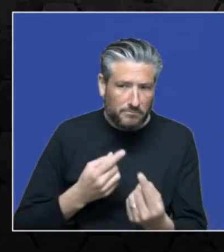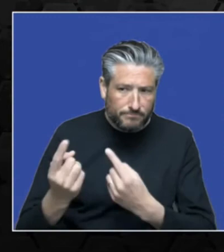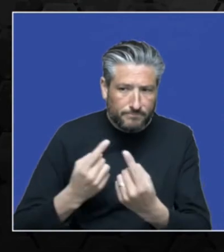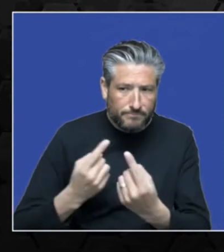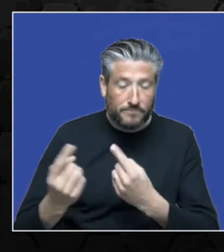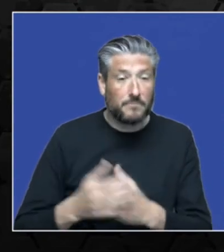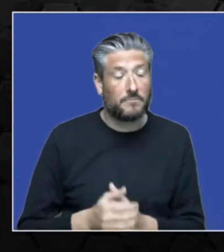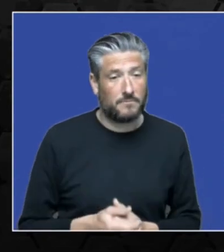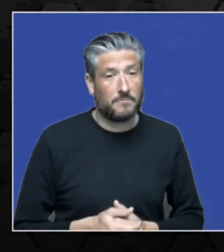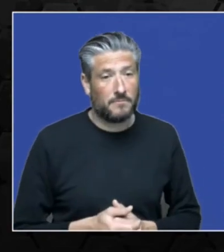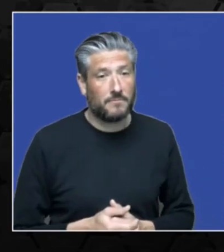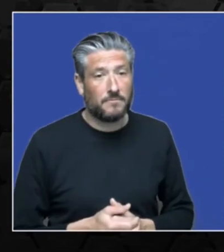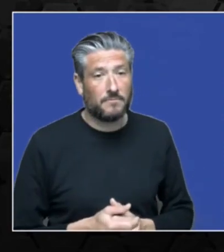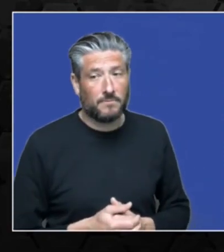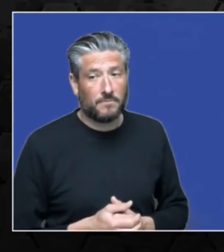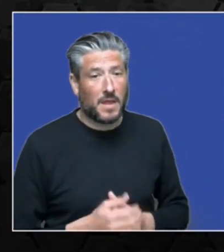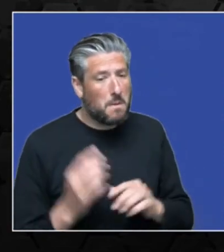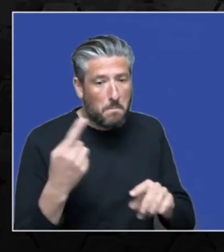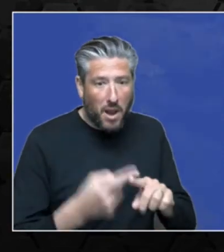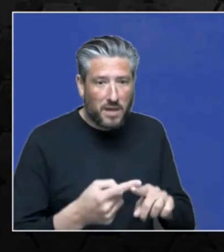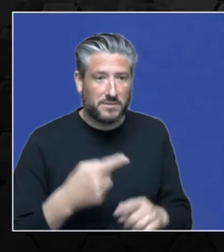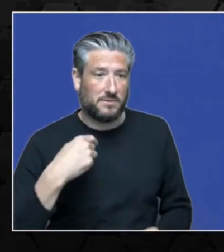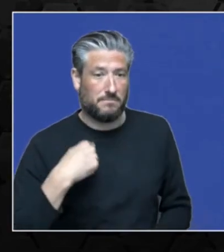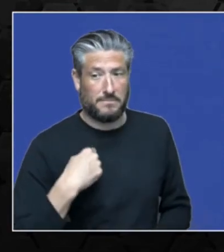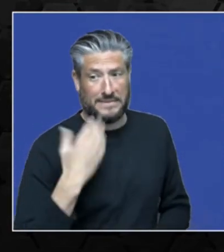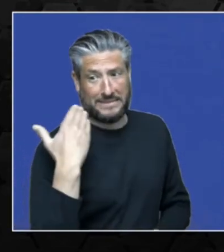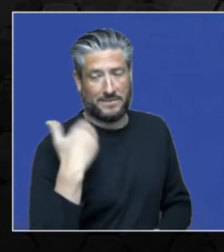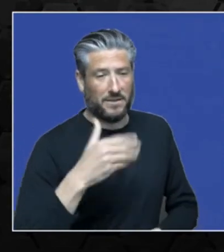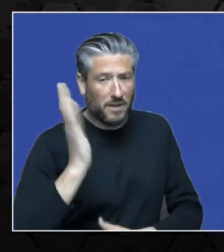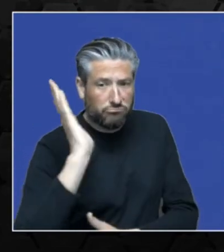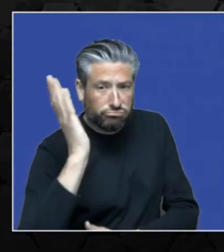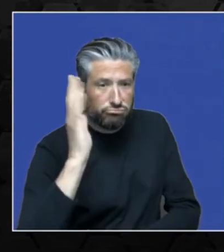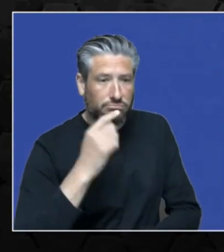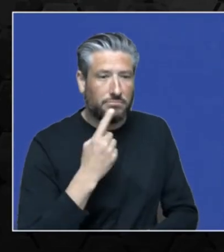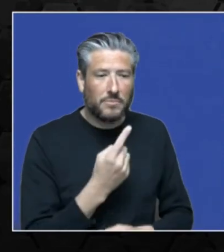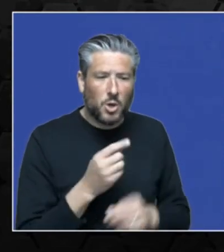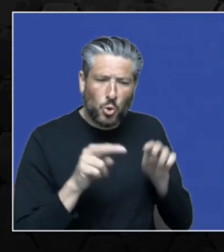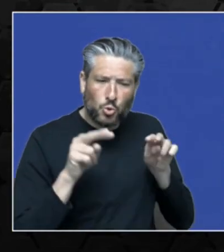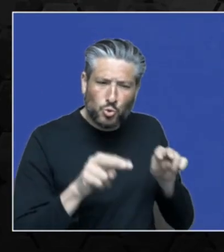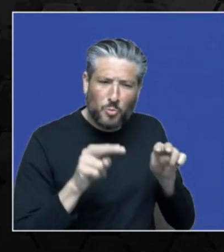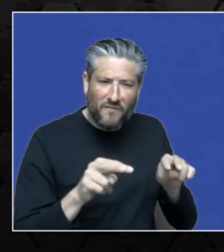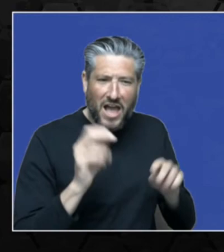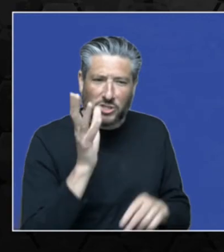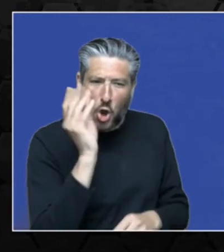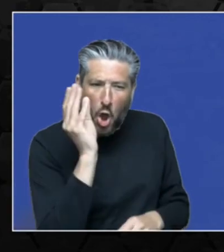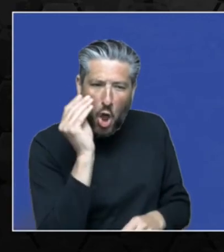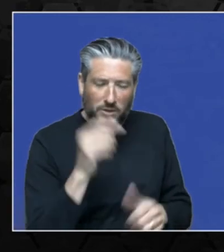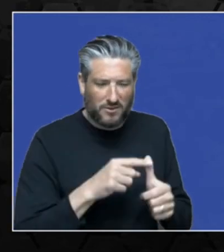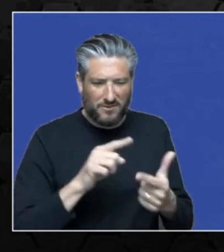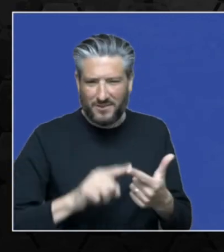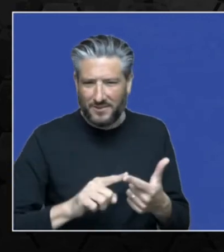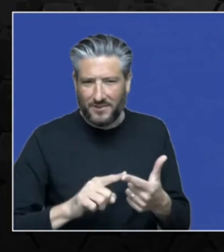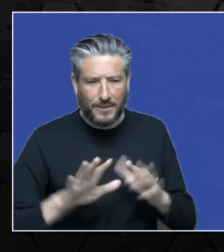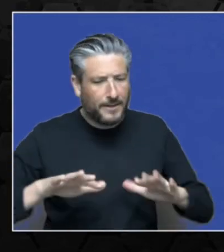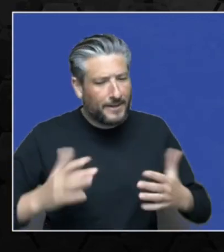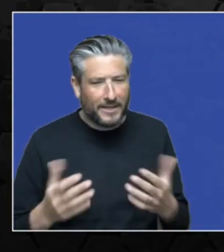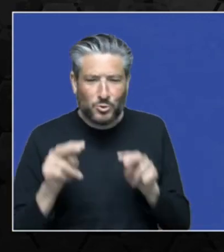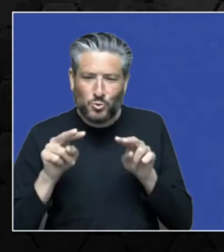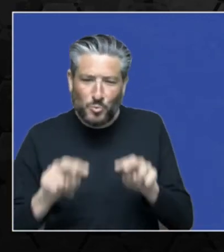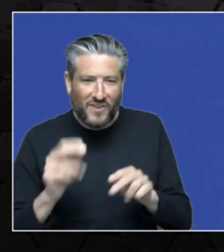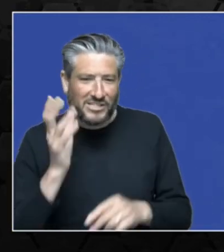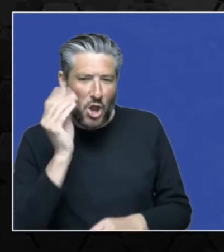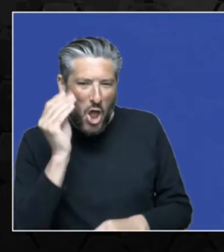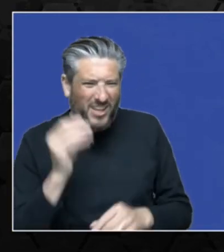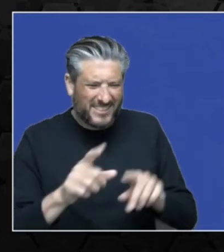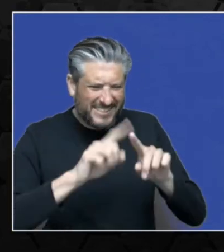did. So all the things that I just mentioned to you, unsupervised learning, supervised learning, there are also the particular there's also this thing